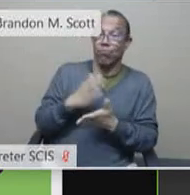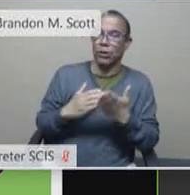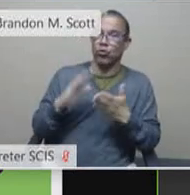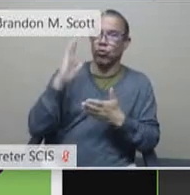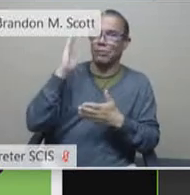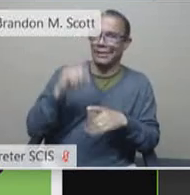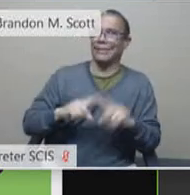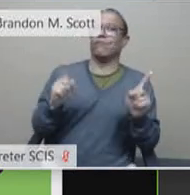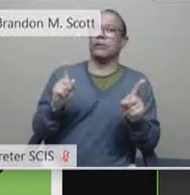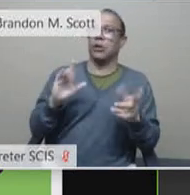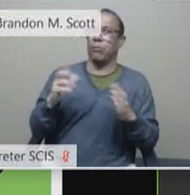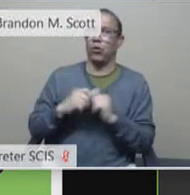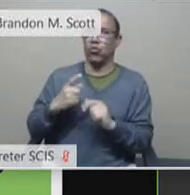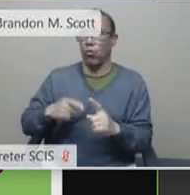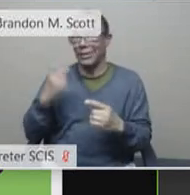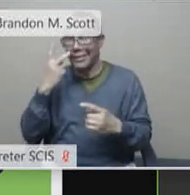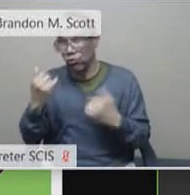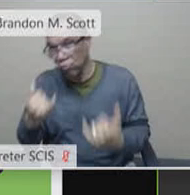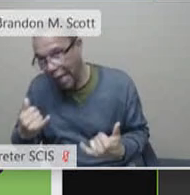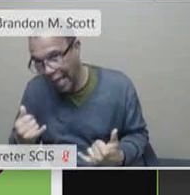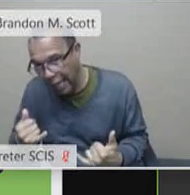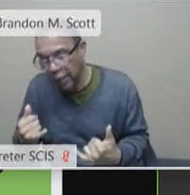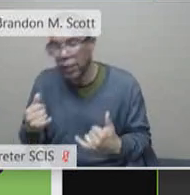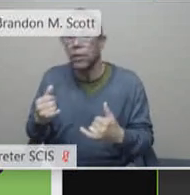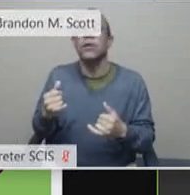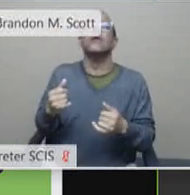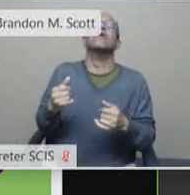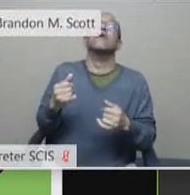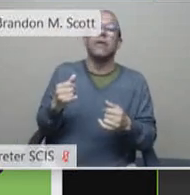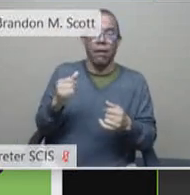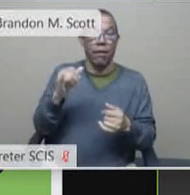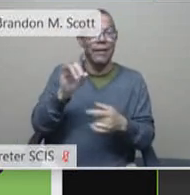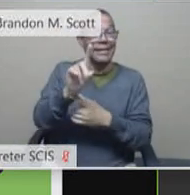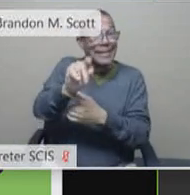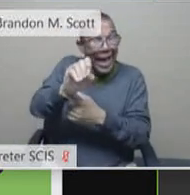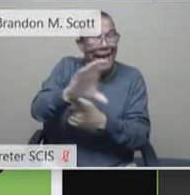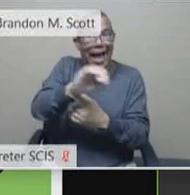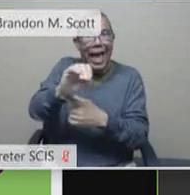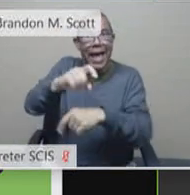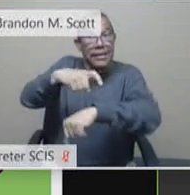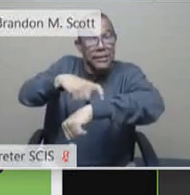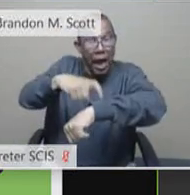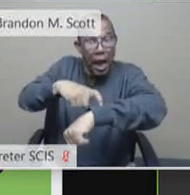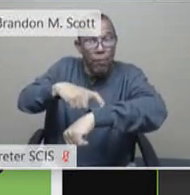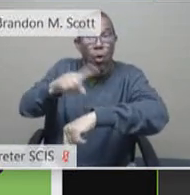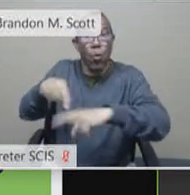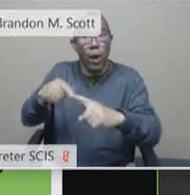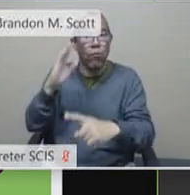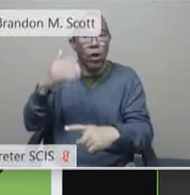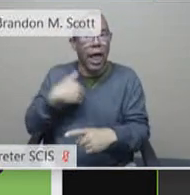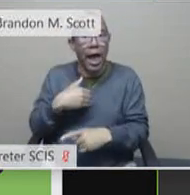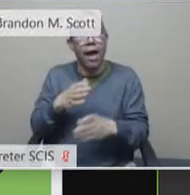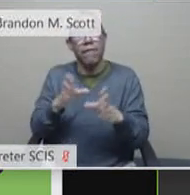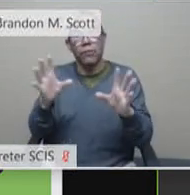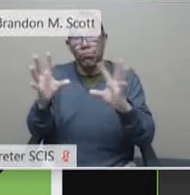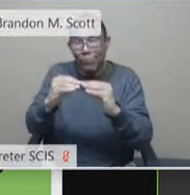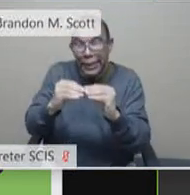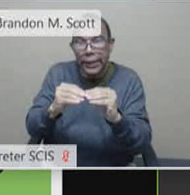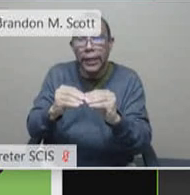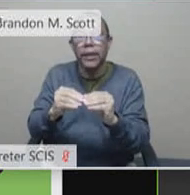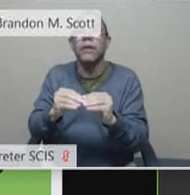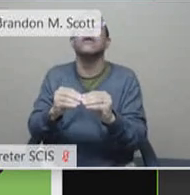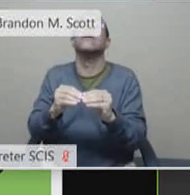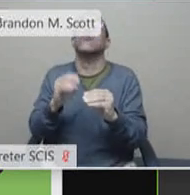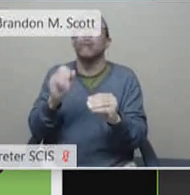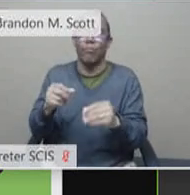The date and time for the City Council's Taxpayers Night and a specific list of hearing dates and times will be announced at an upcoming City